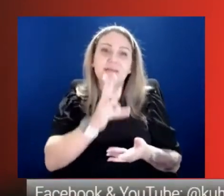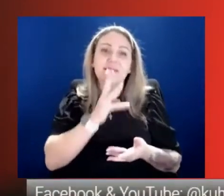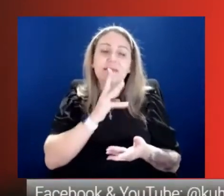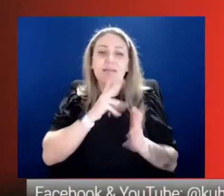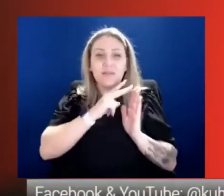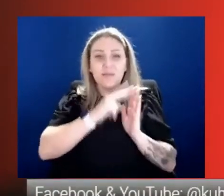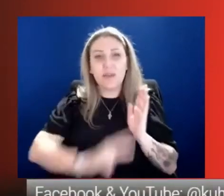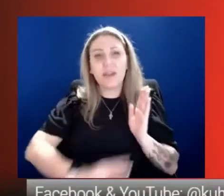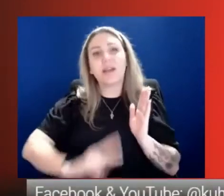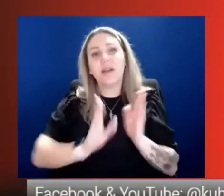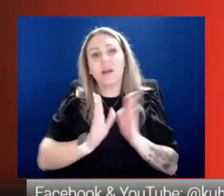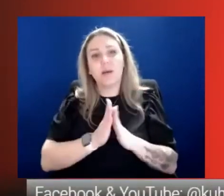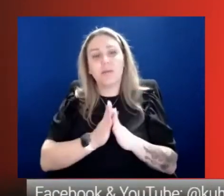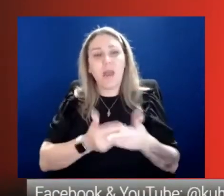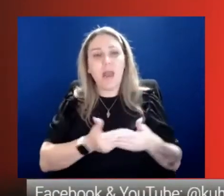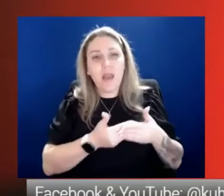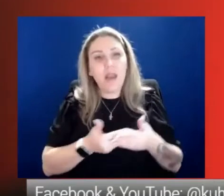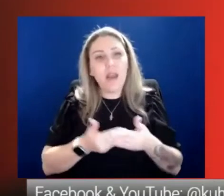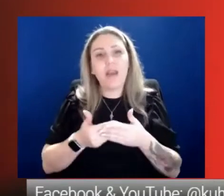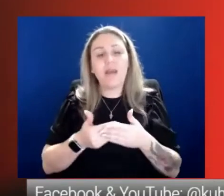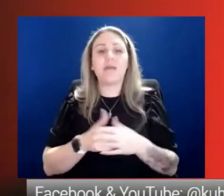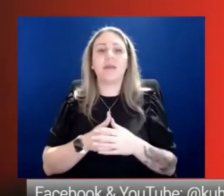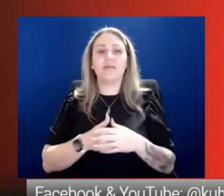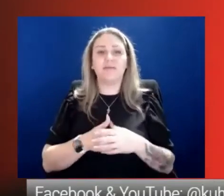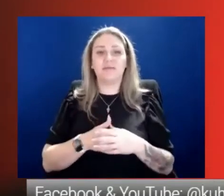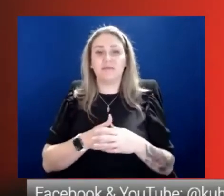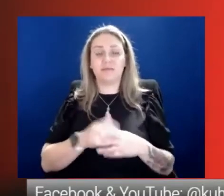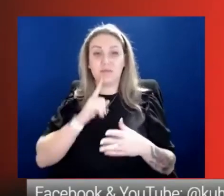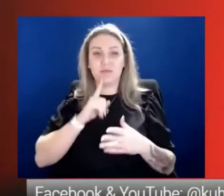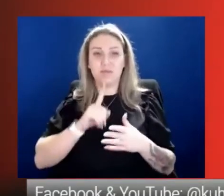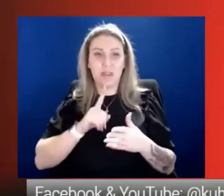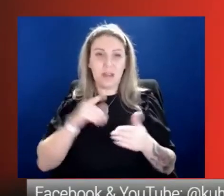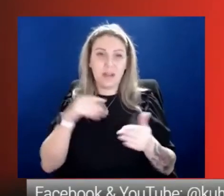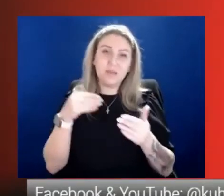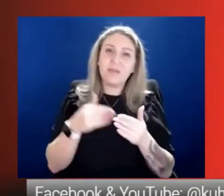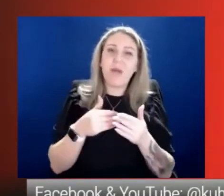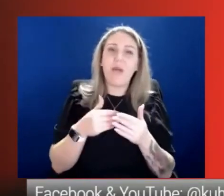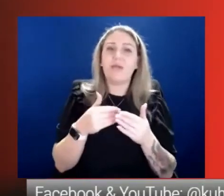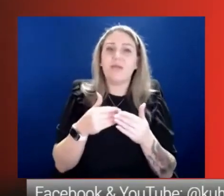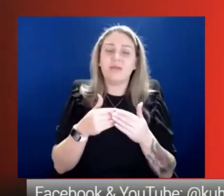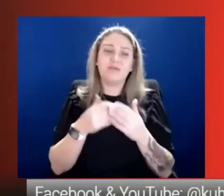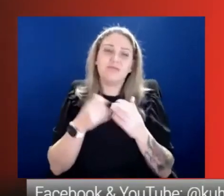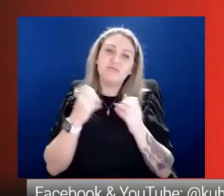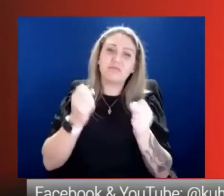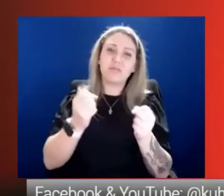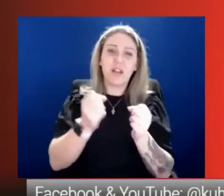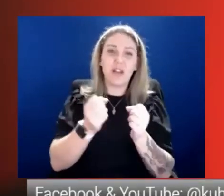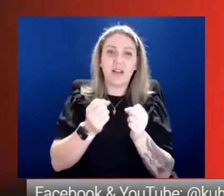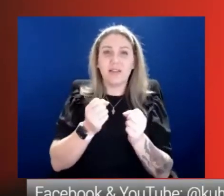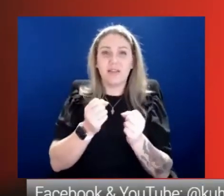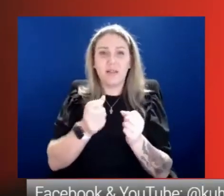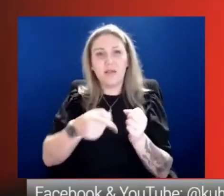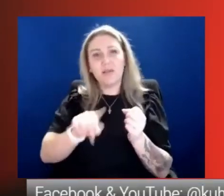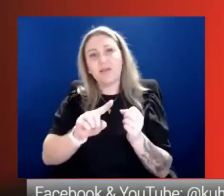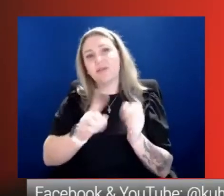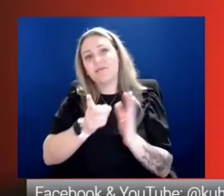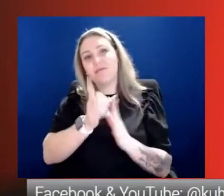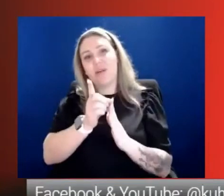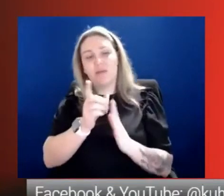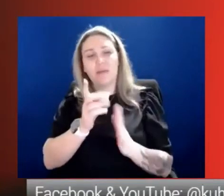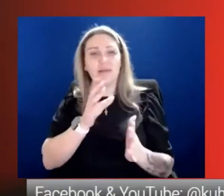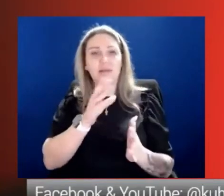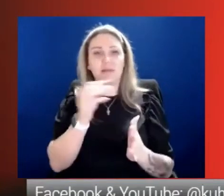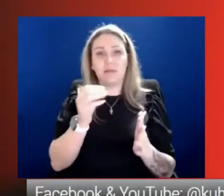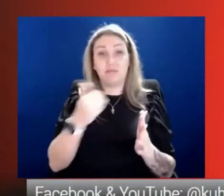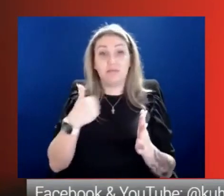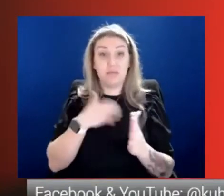to have those very close, intense moments with the baby, which breastfeeding can be part of that,